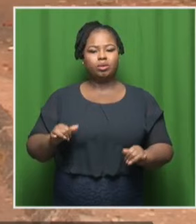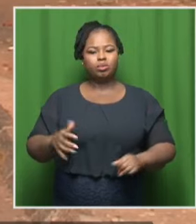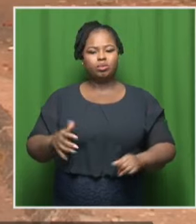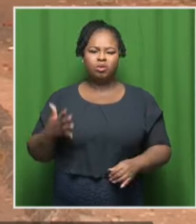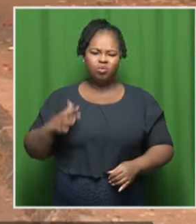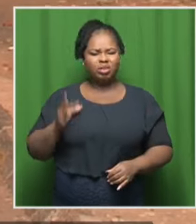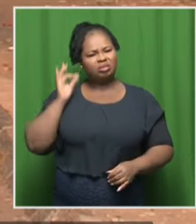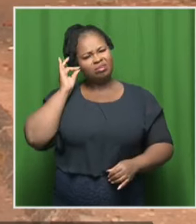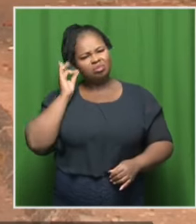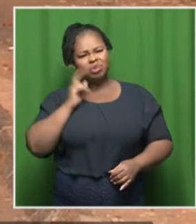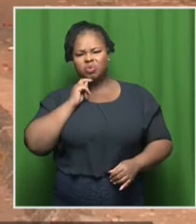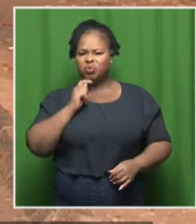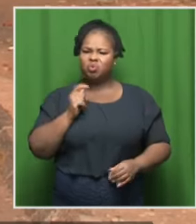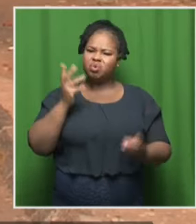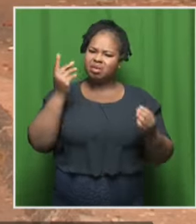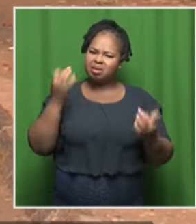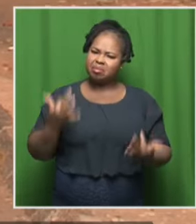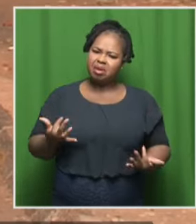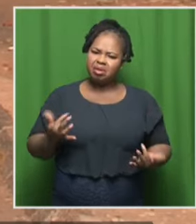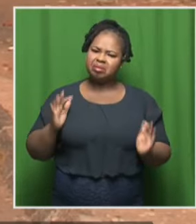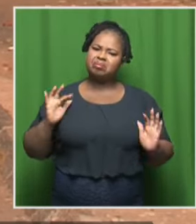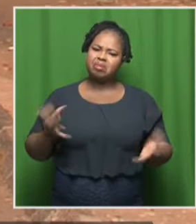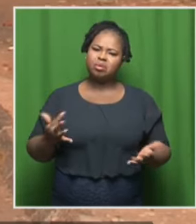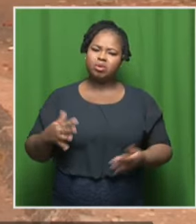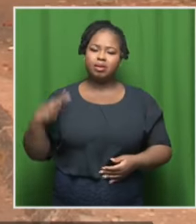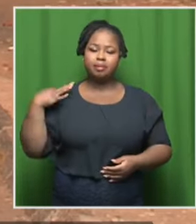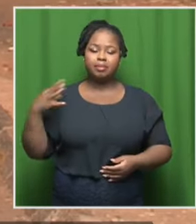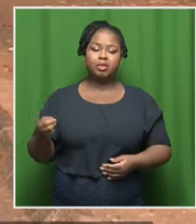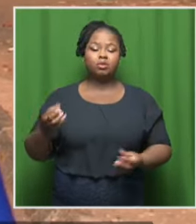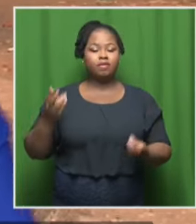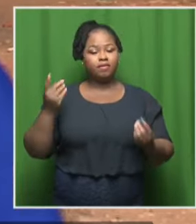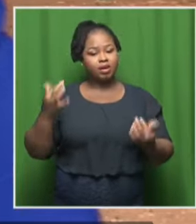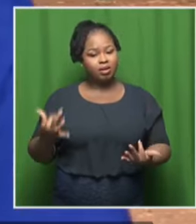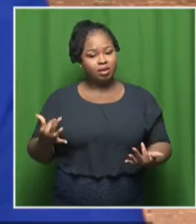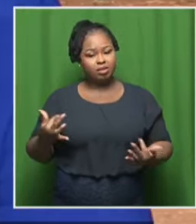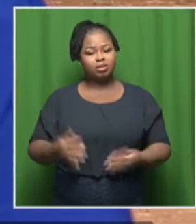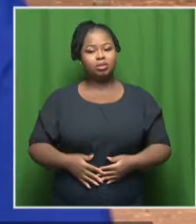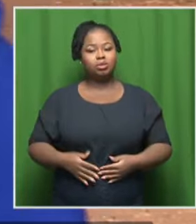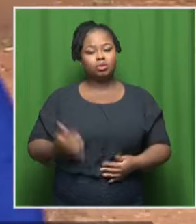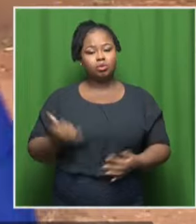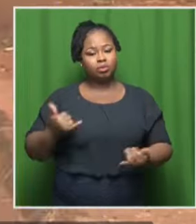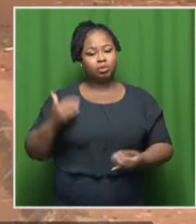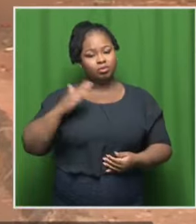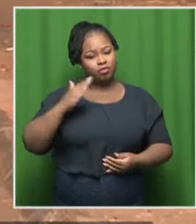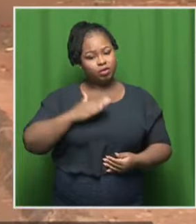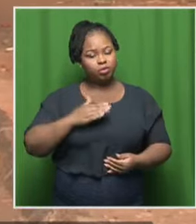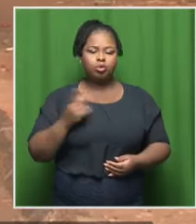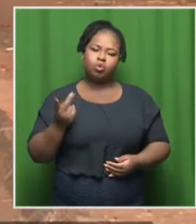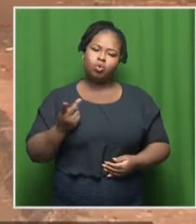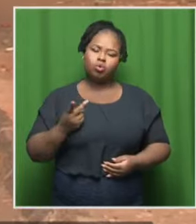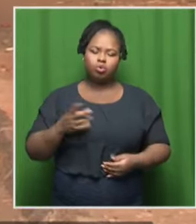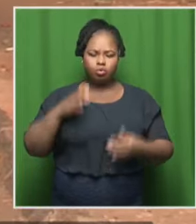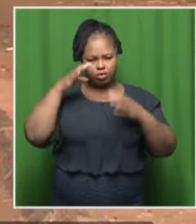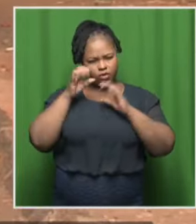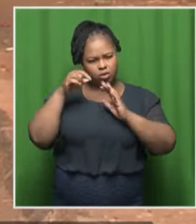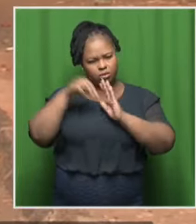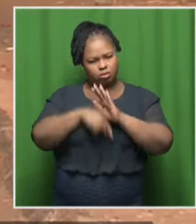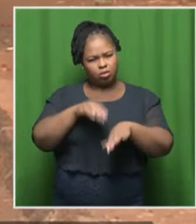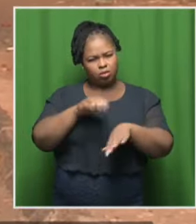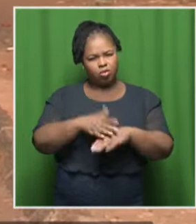exactly what type of budget will the finance minister table this afternoon, they also zoom in on